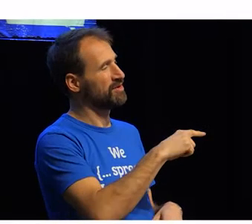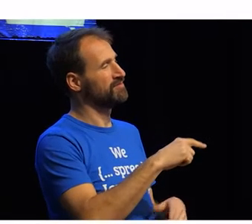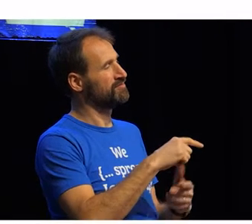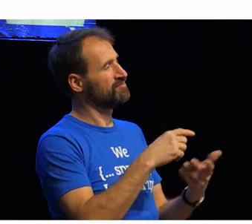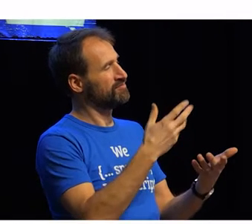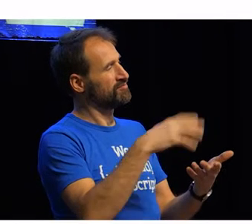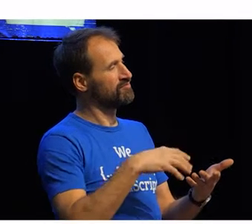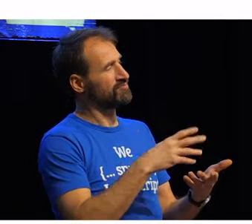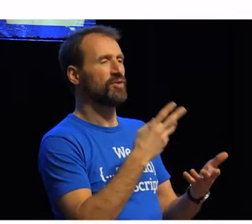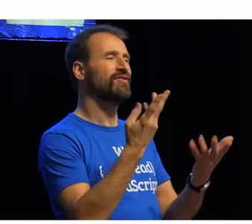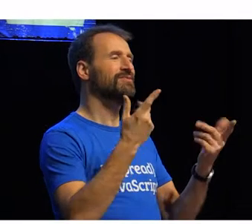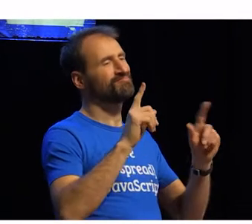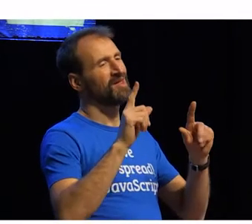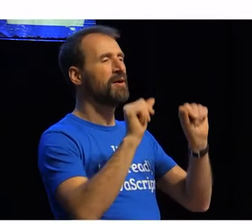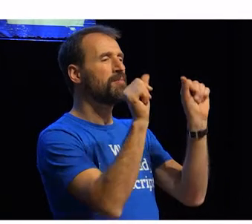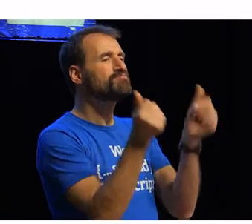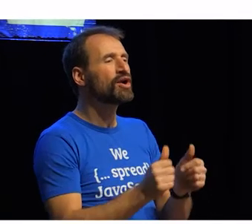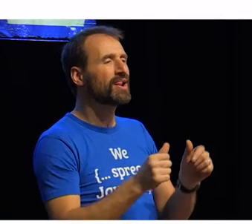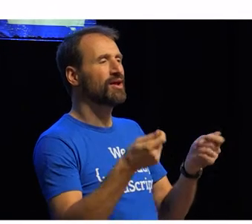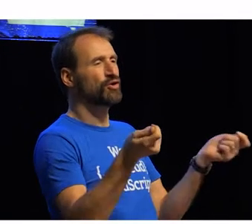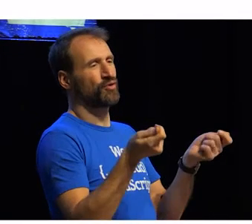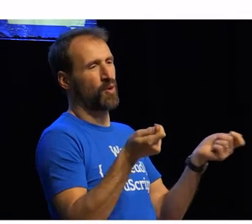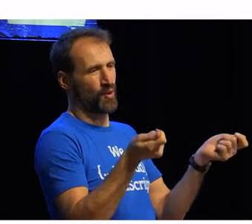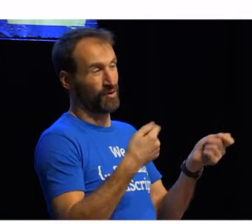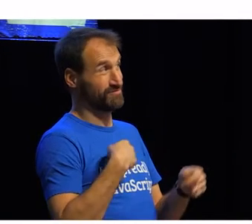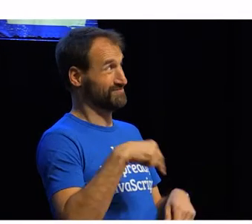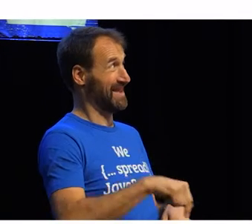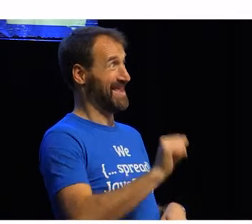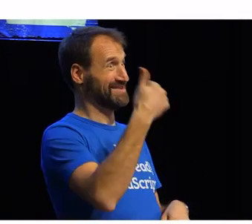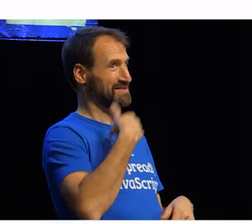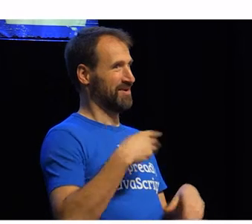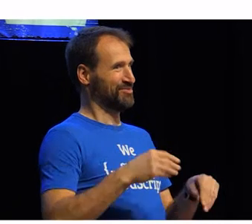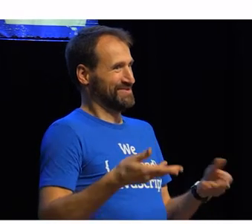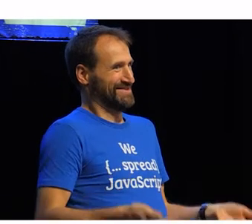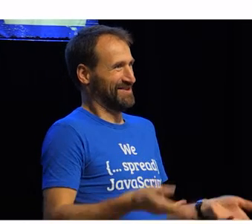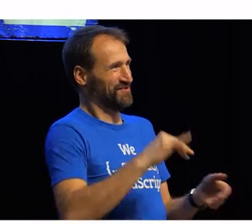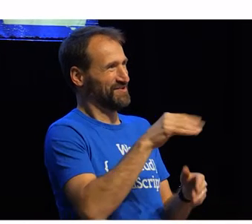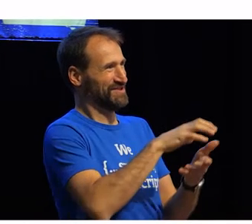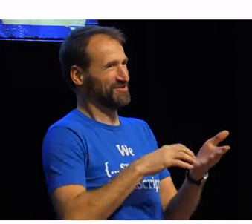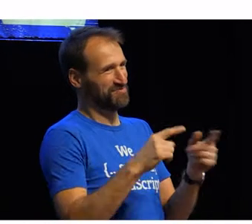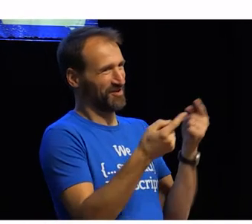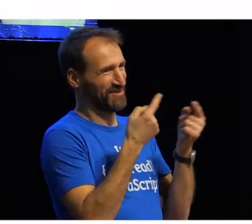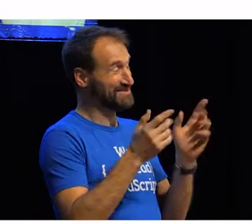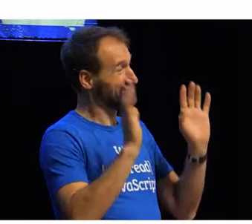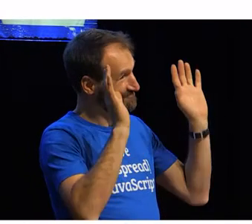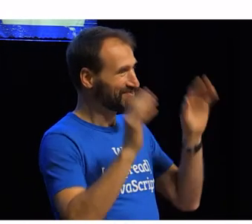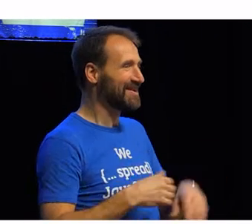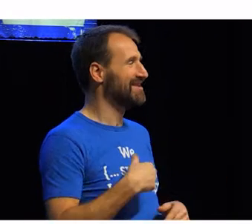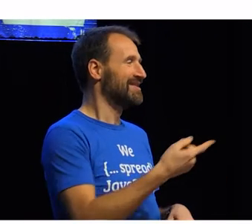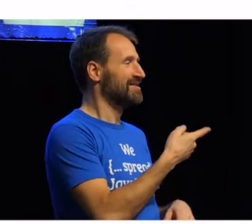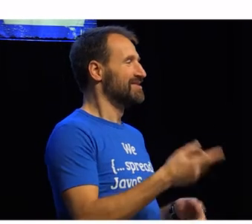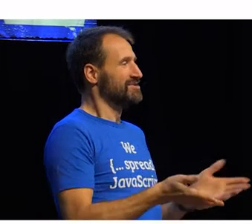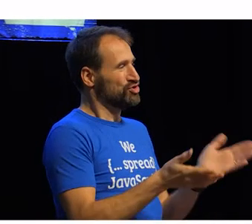Model View controller like I'm a VC app in a JavaScript conference and it allows you to do great things like you know to-do lists say you know call mom